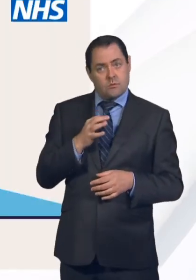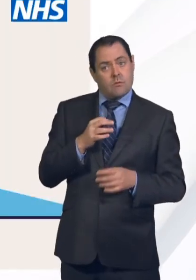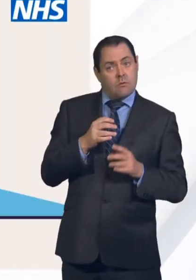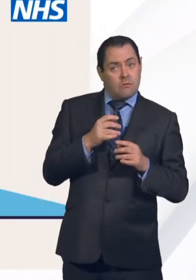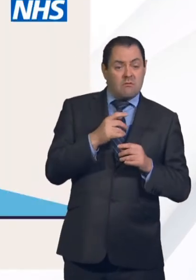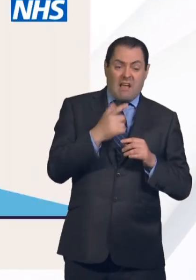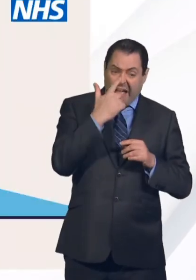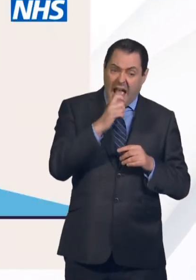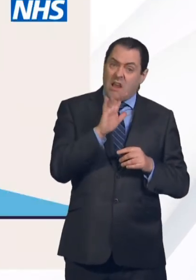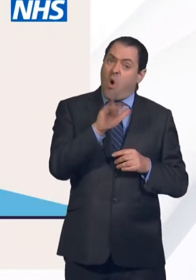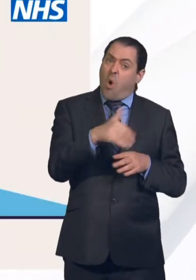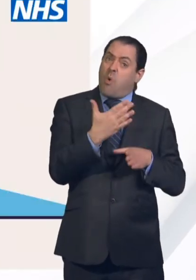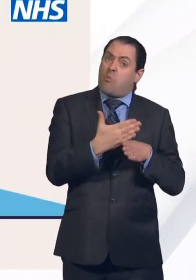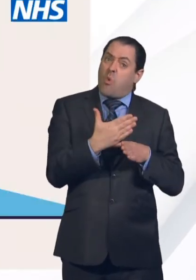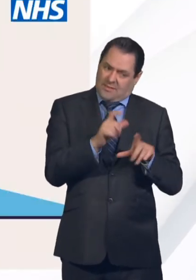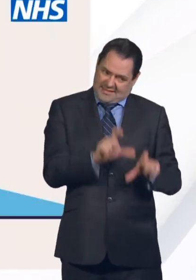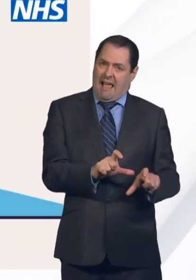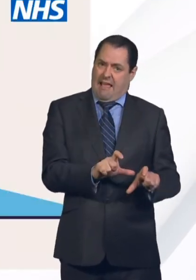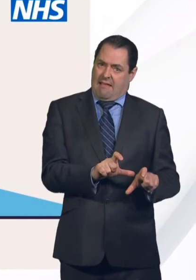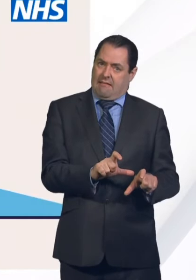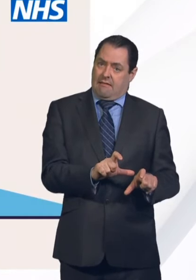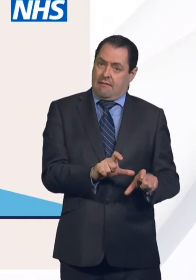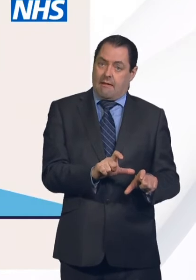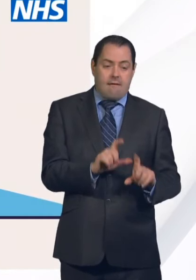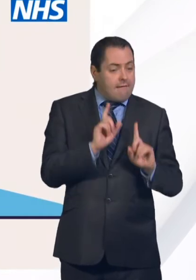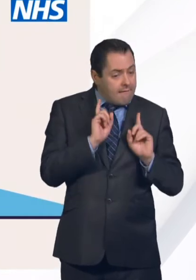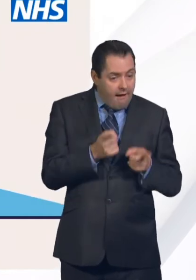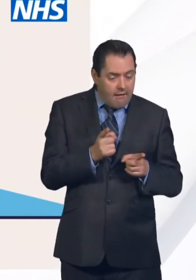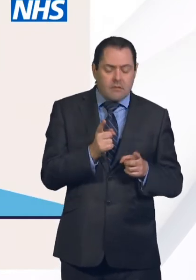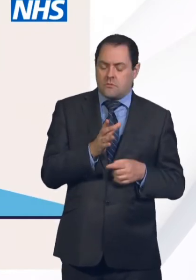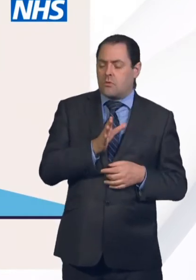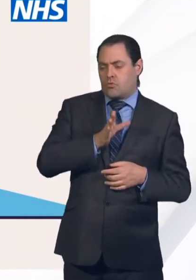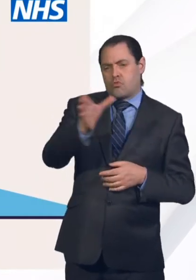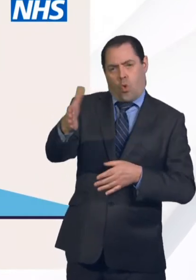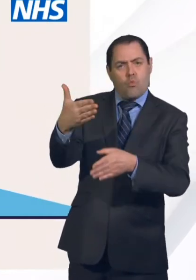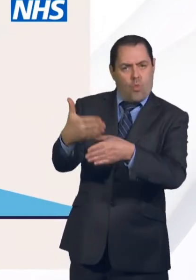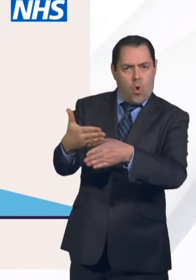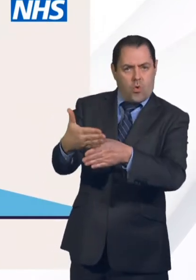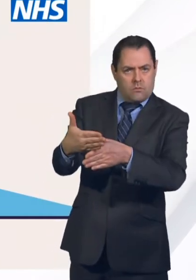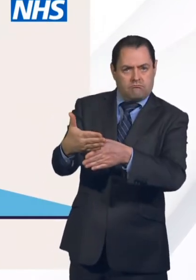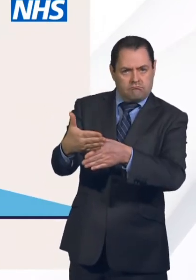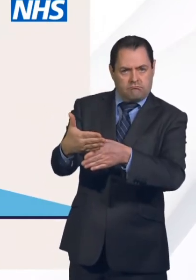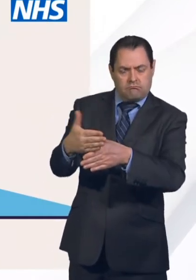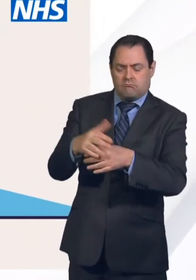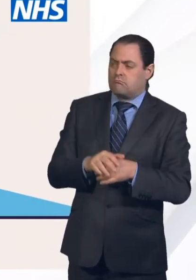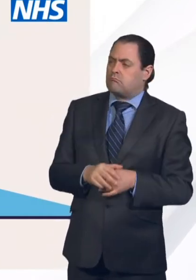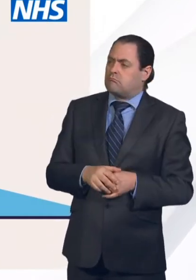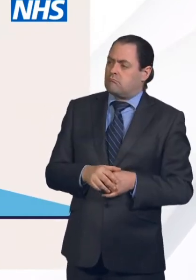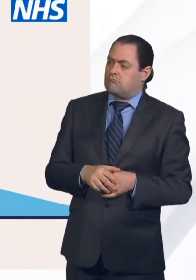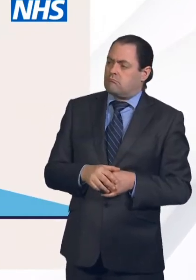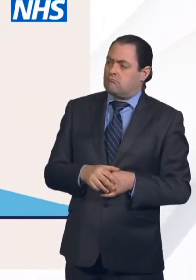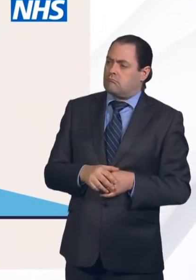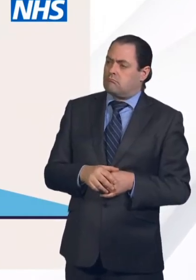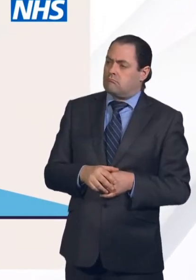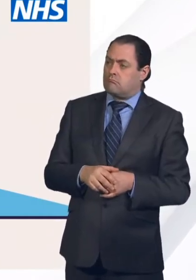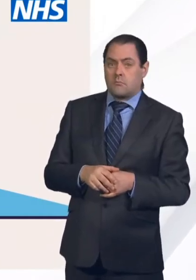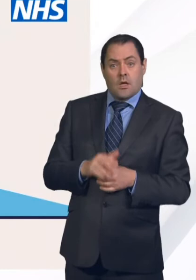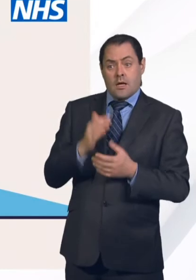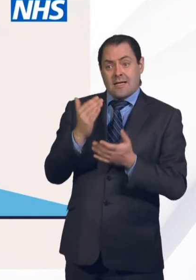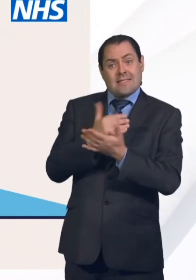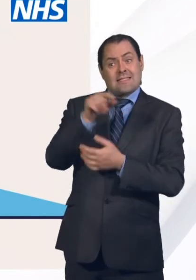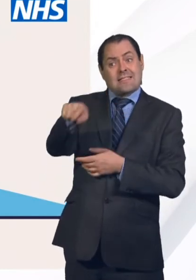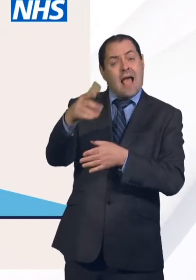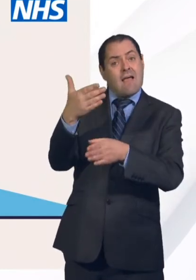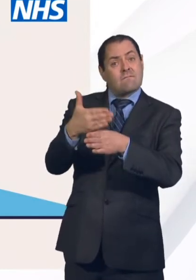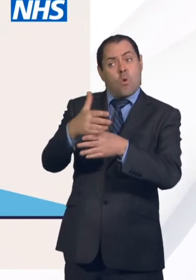home if you can, but you should go to work if you can't work from home. And to ensure you are safe at work, we've